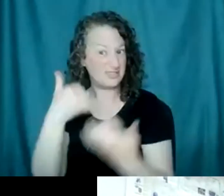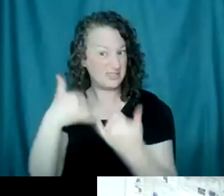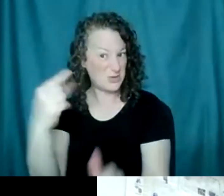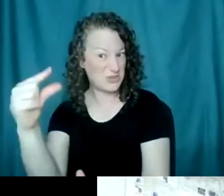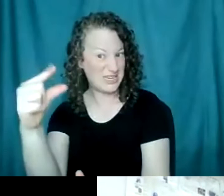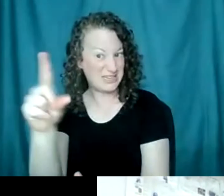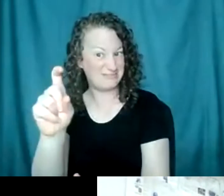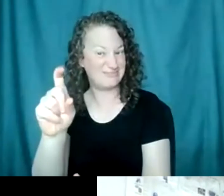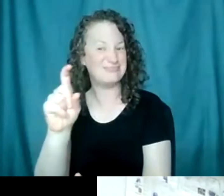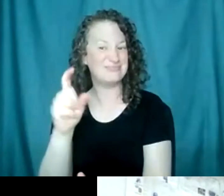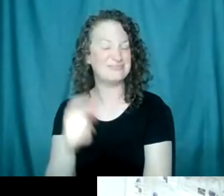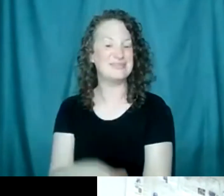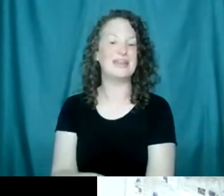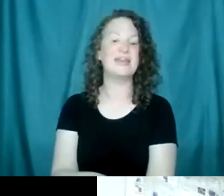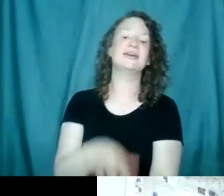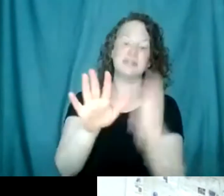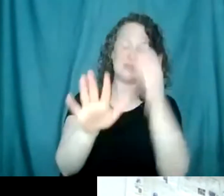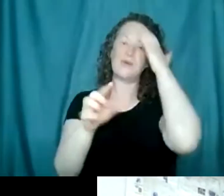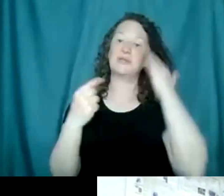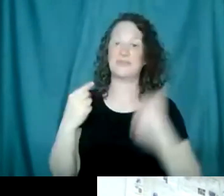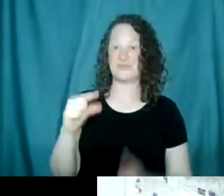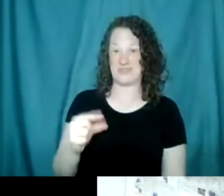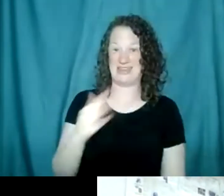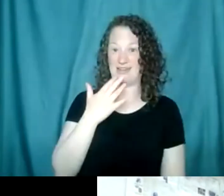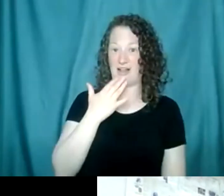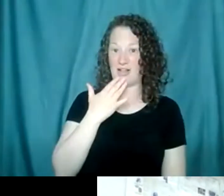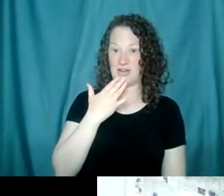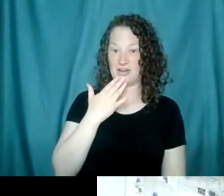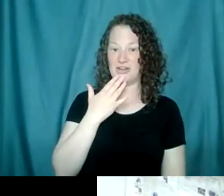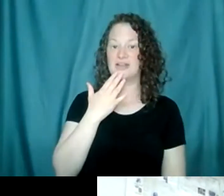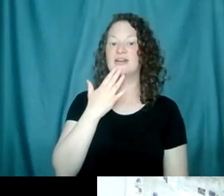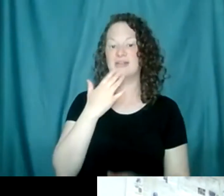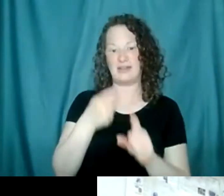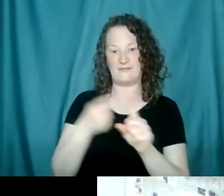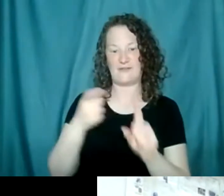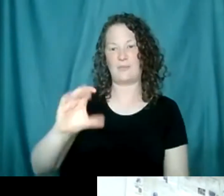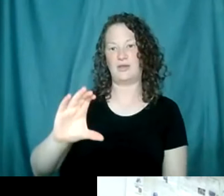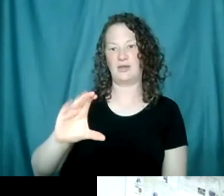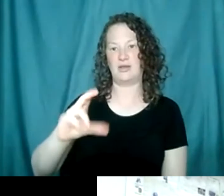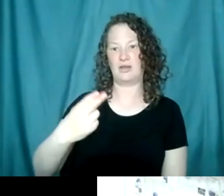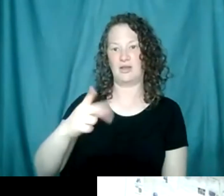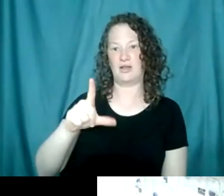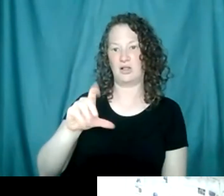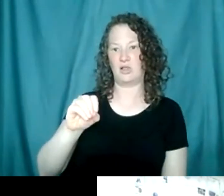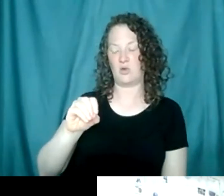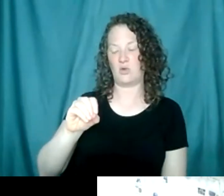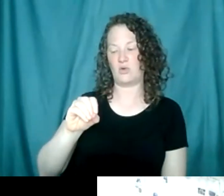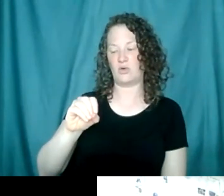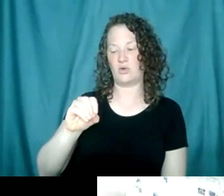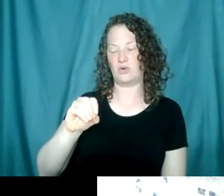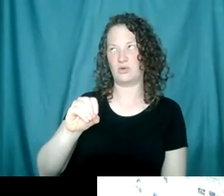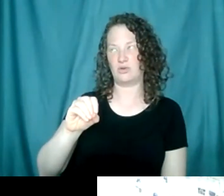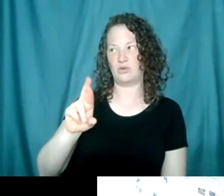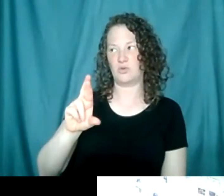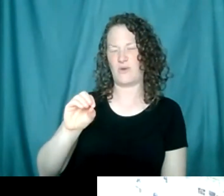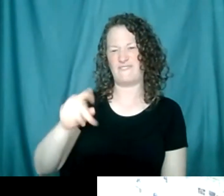Yeah, so the green color of plants comes from the chlorophyll, and when